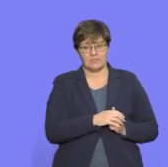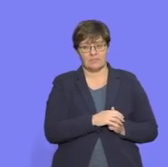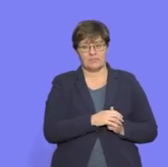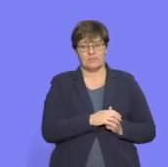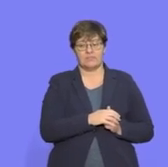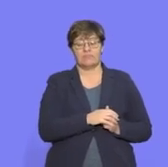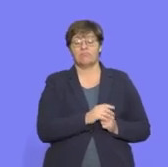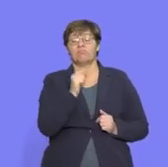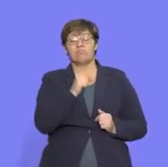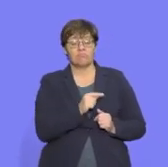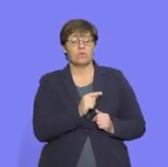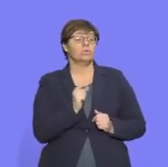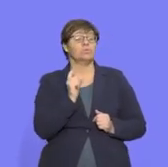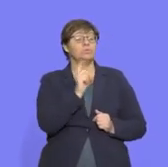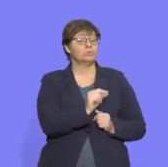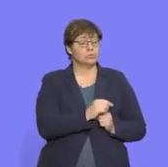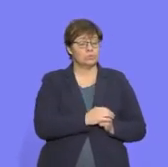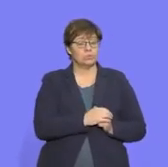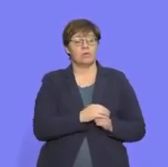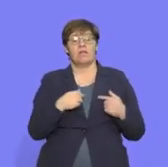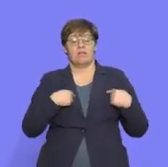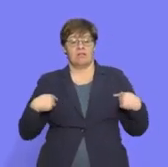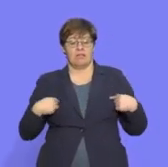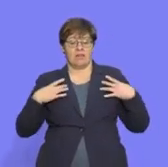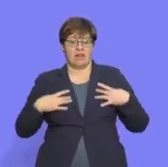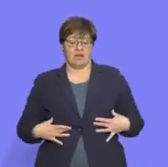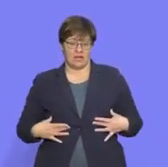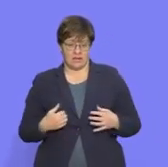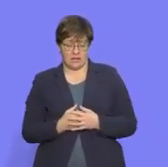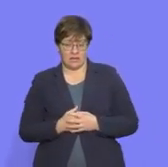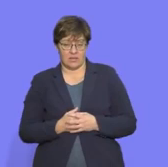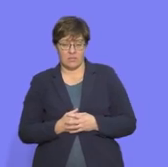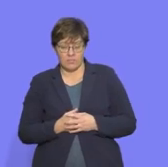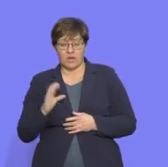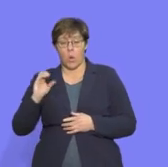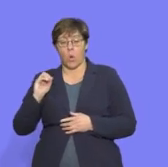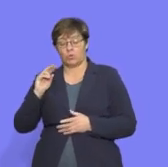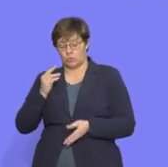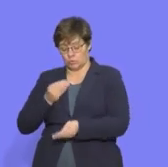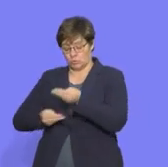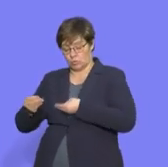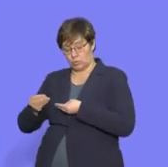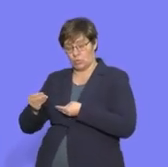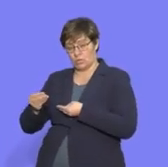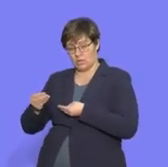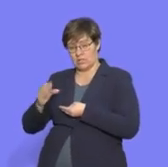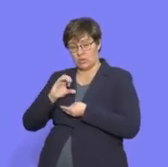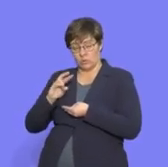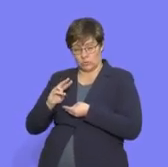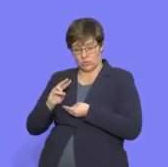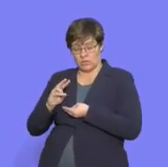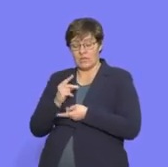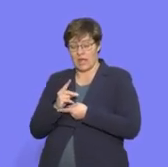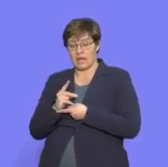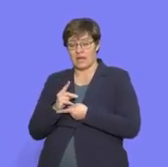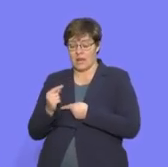and where is it going to? It's going to the lungs, where it picks up oxygen, right? And where does it come back